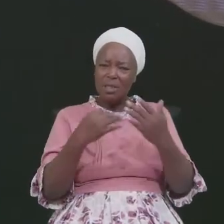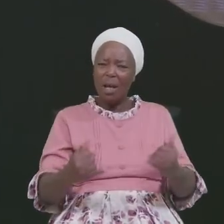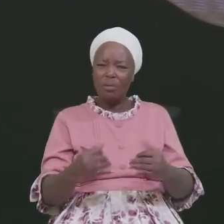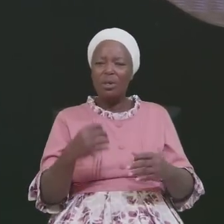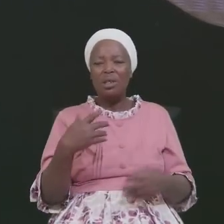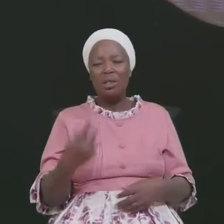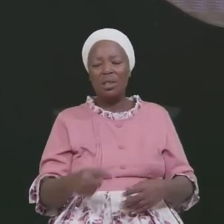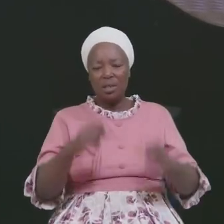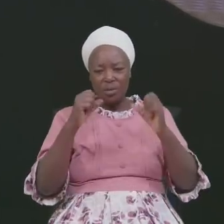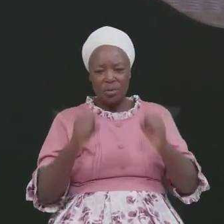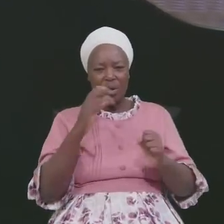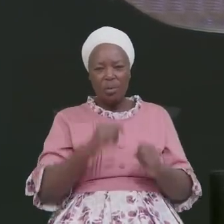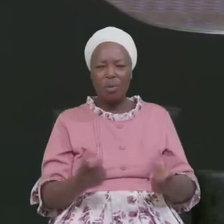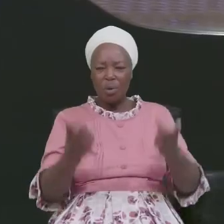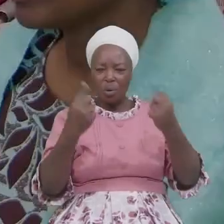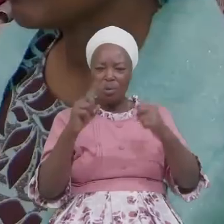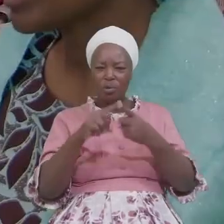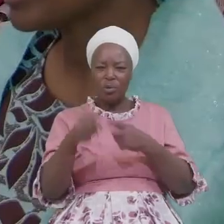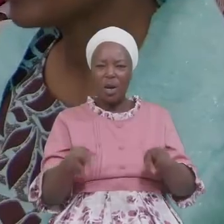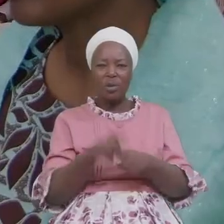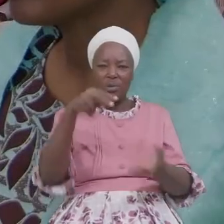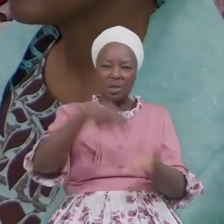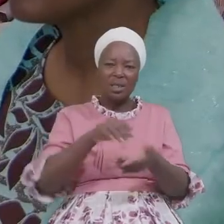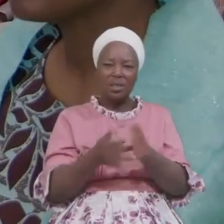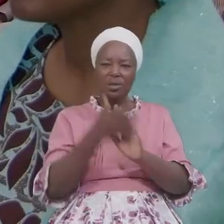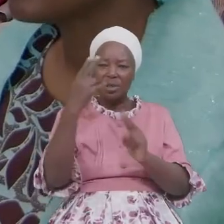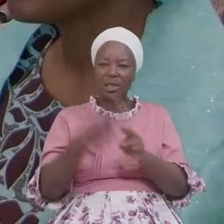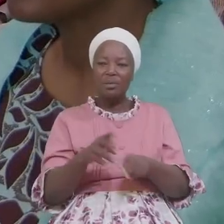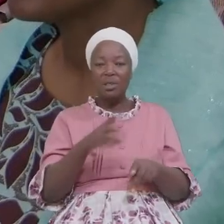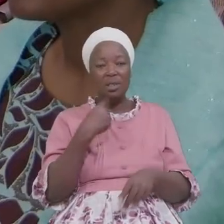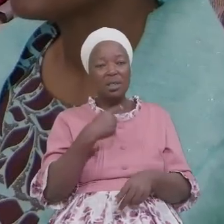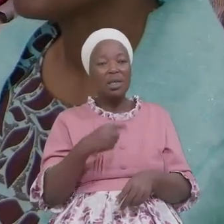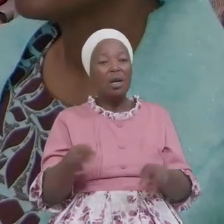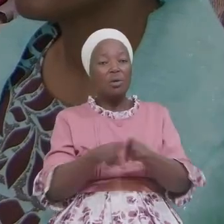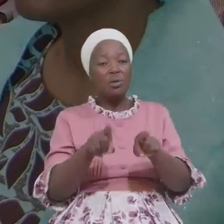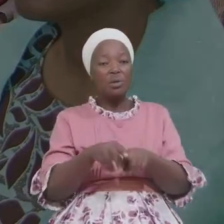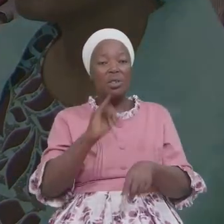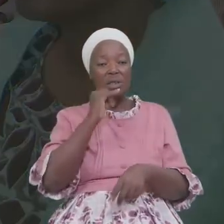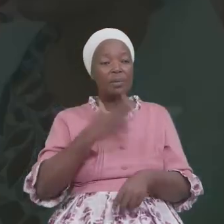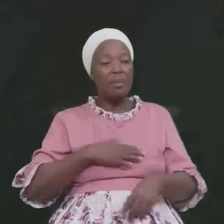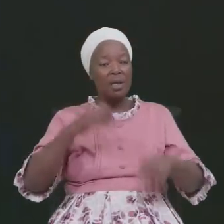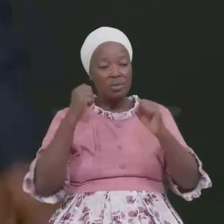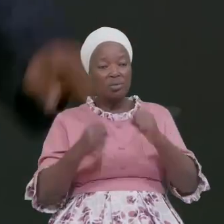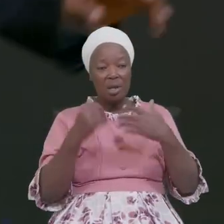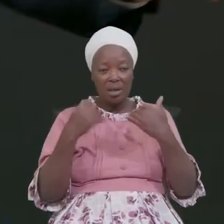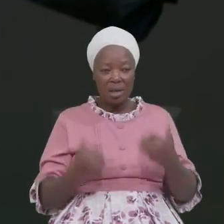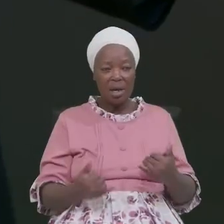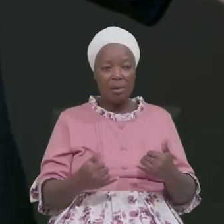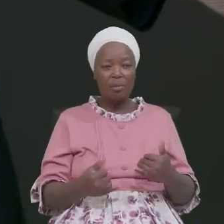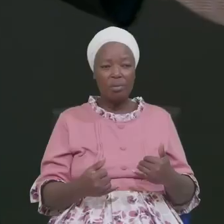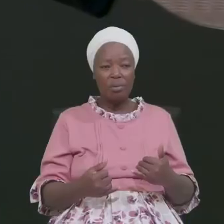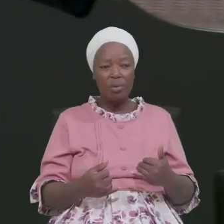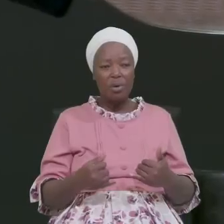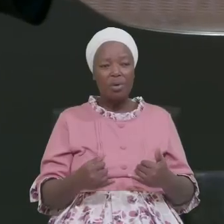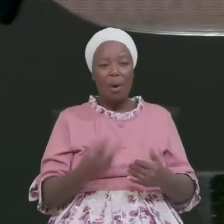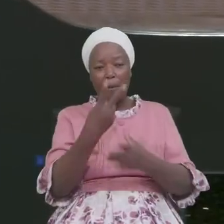strength will meet you as you rise up. It says, even so is my strength now, both